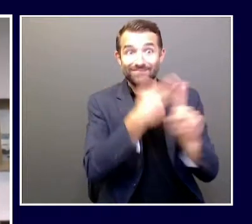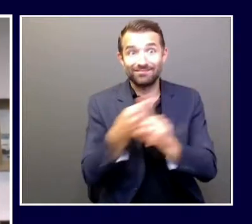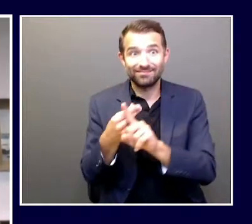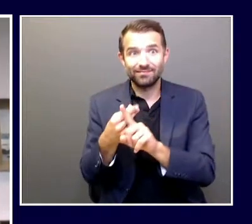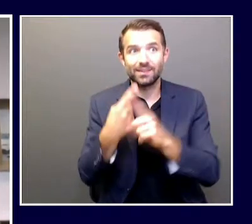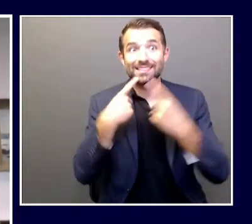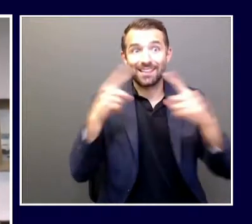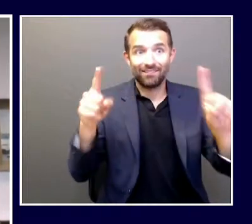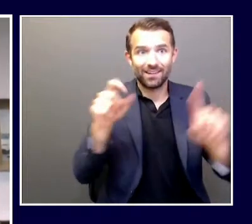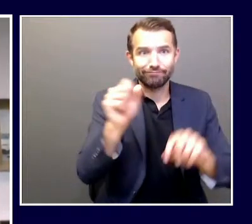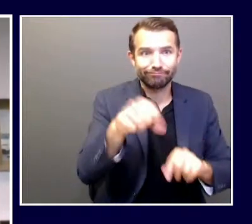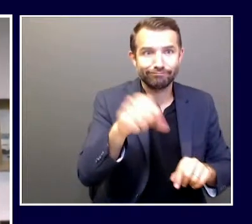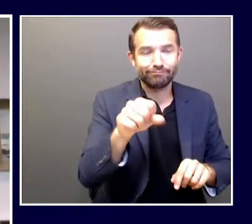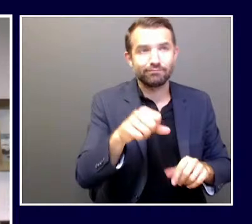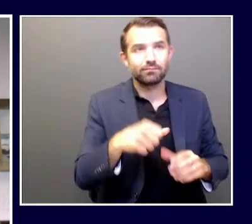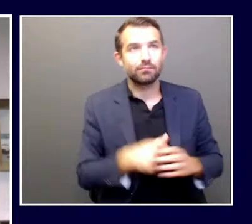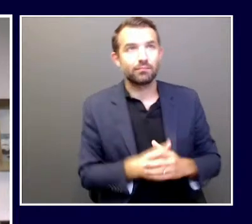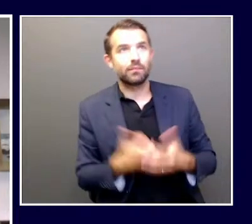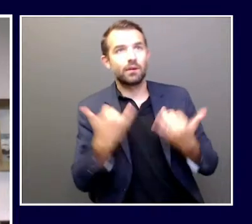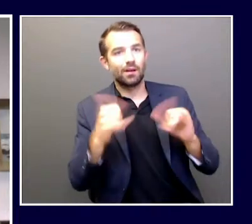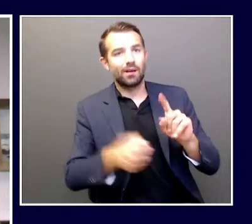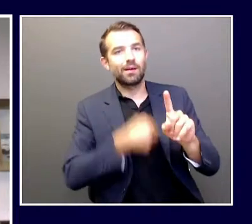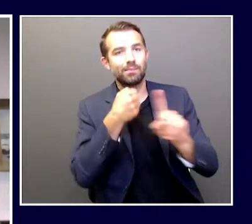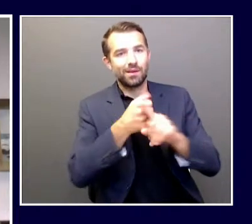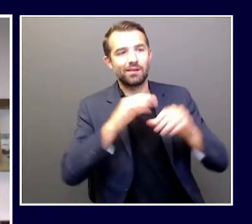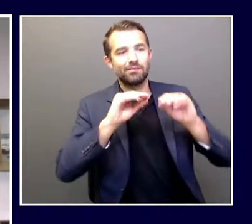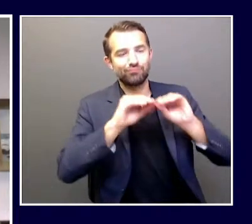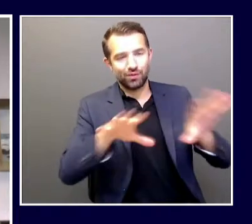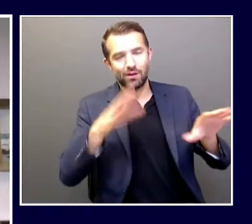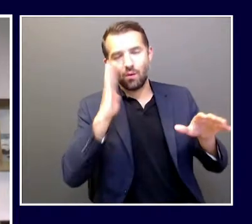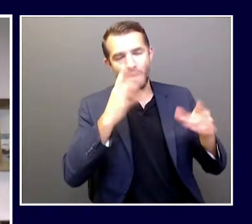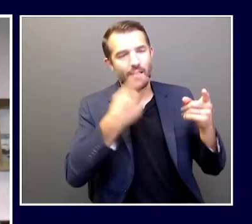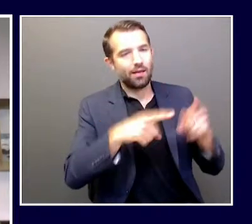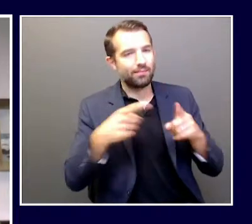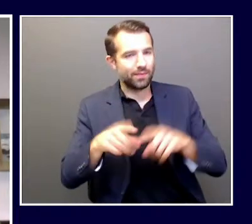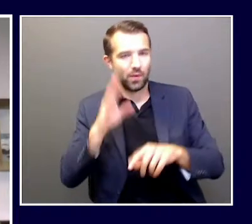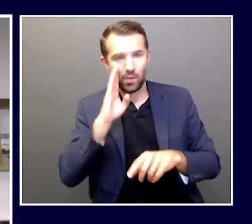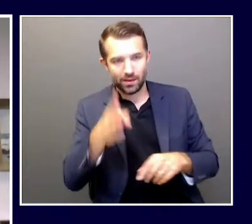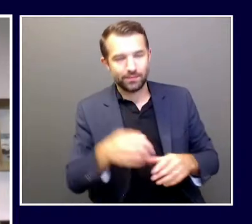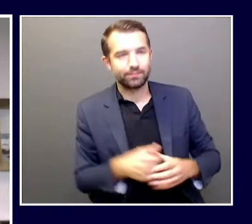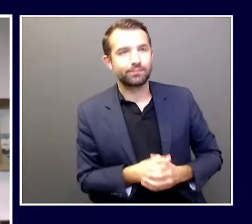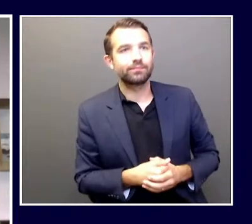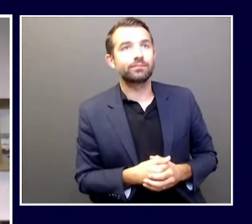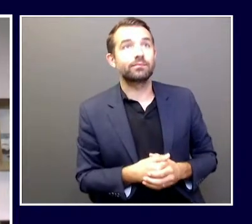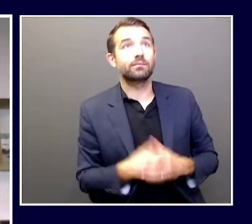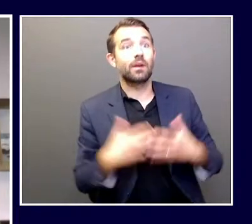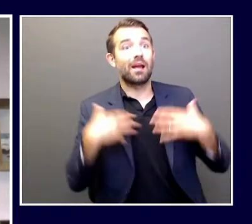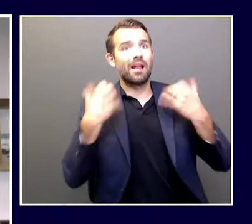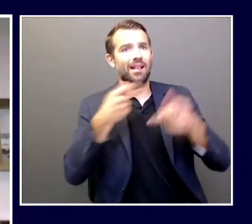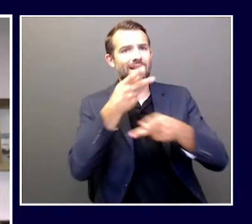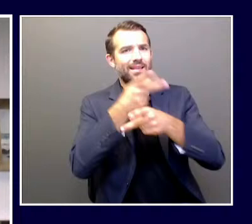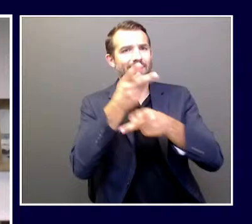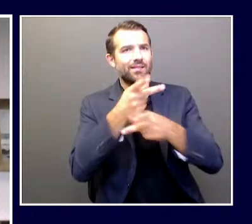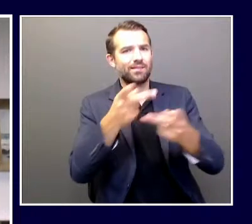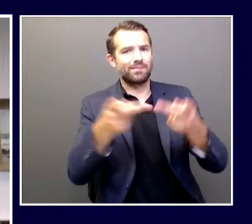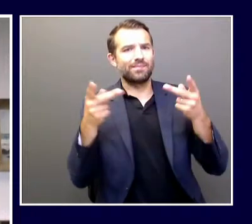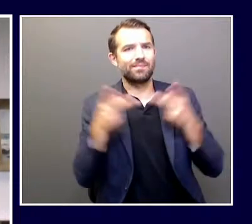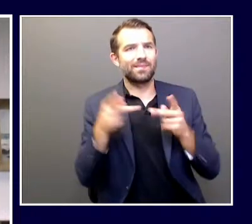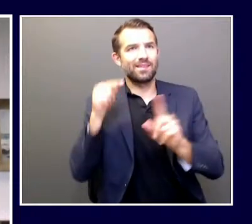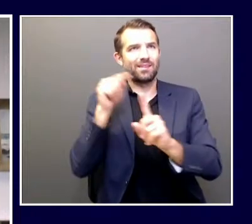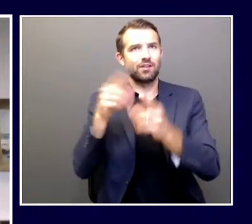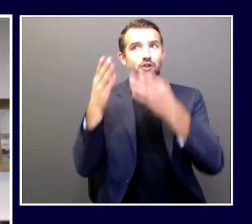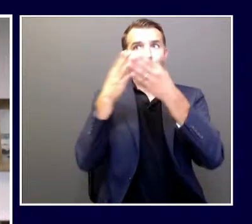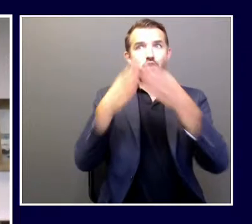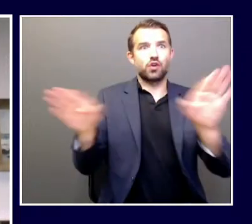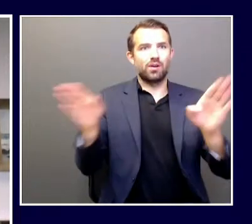of the composition of the healthcare facilities, they run the gamut. We have outbreak investigations in